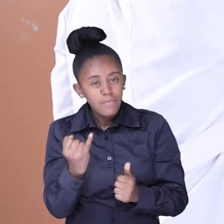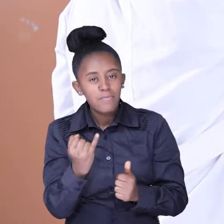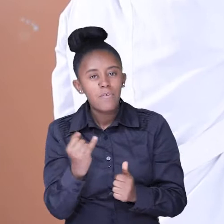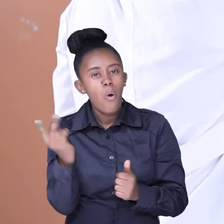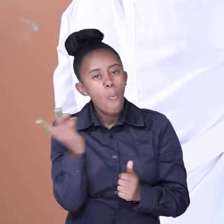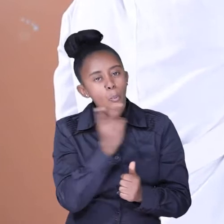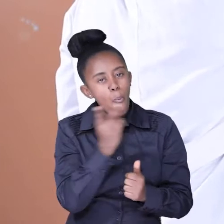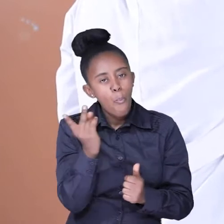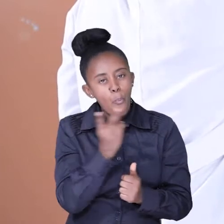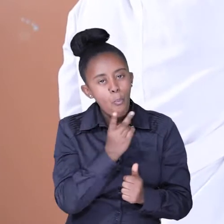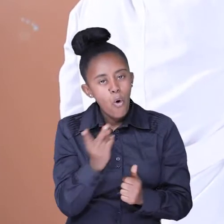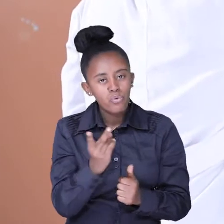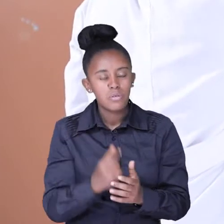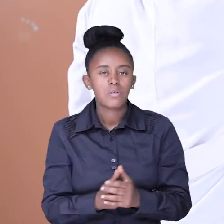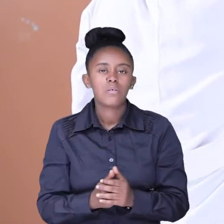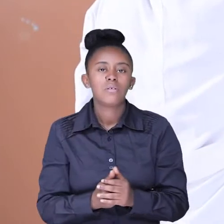both